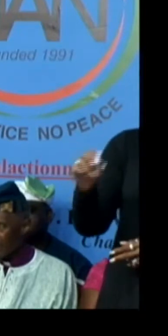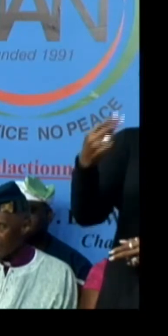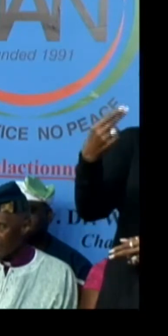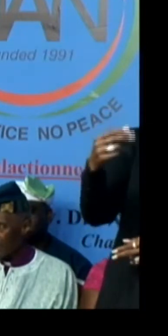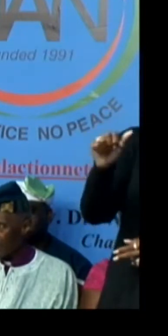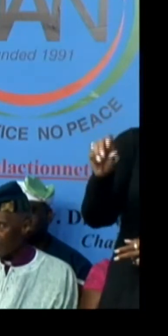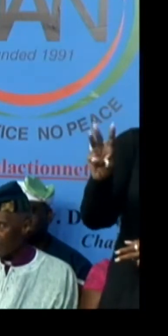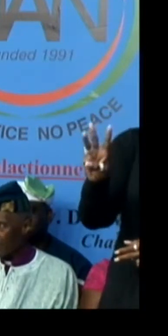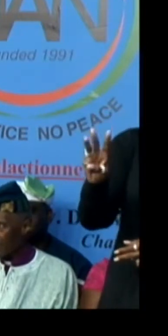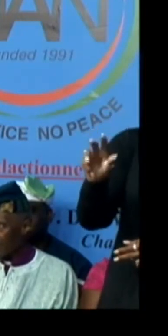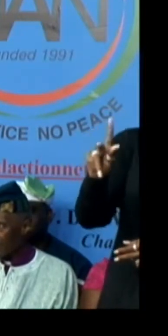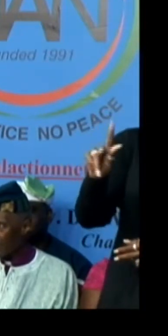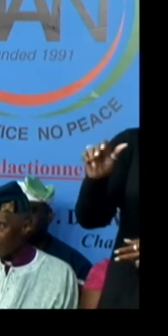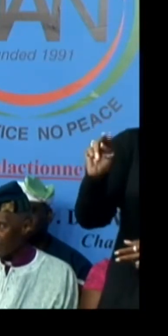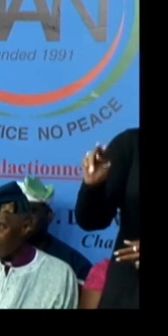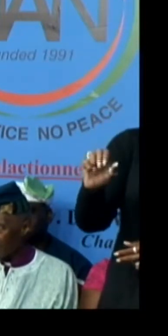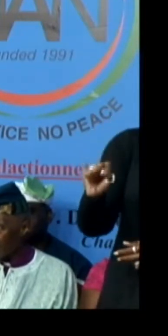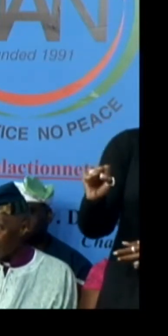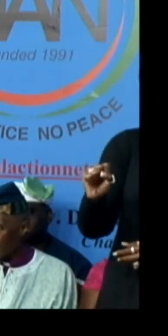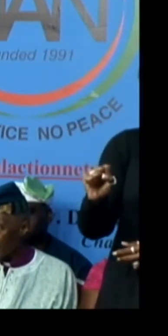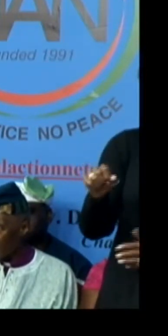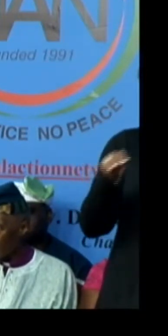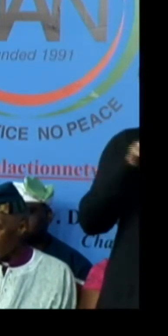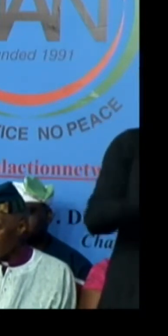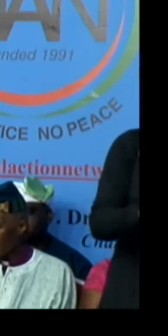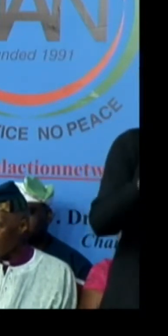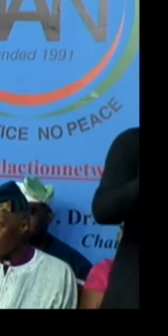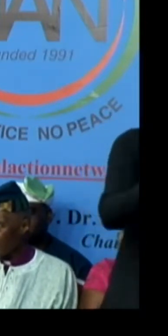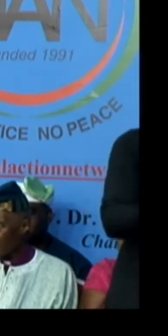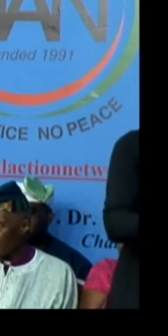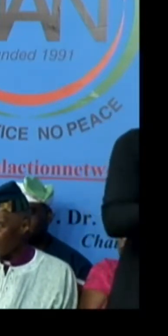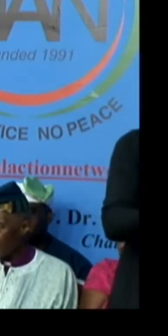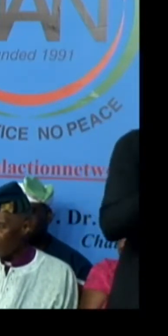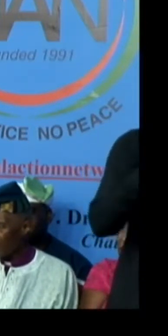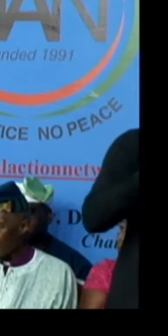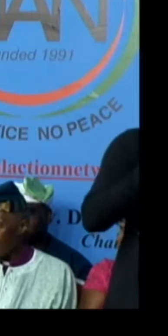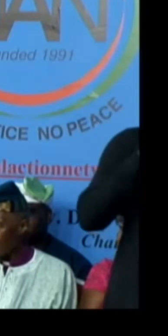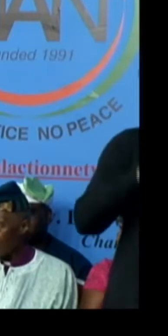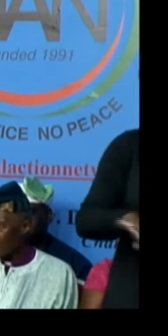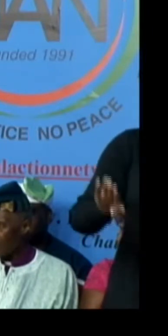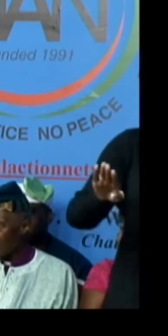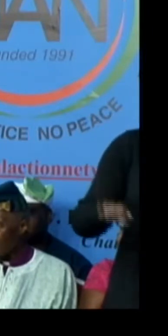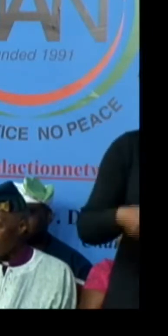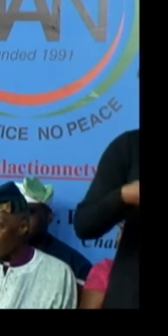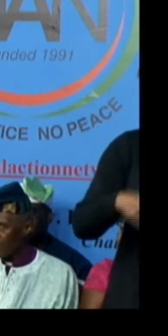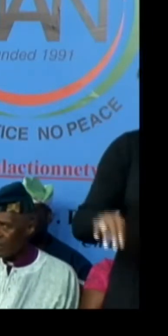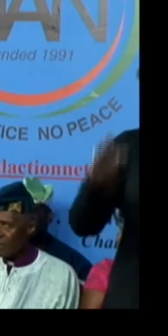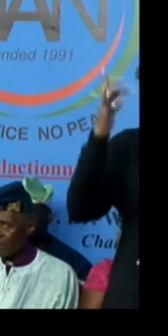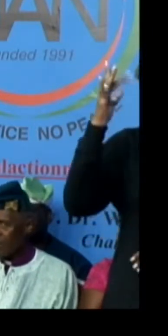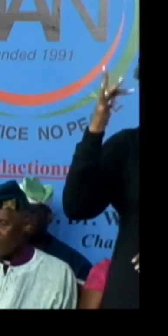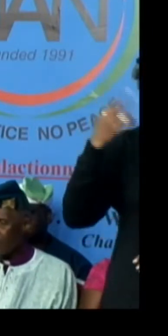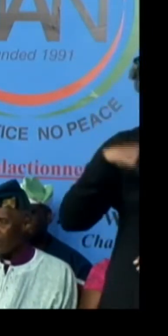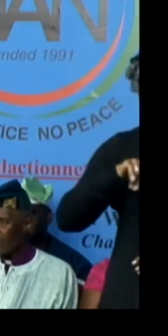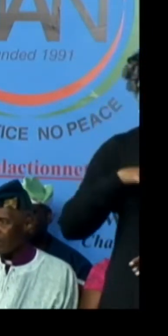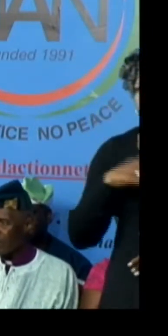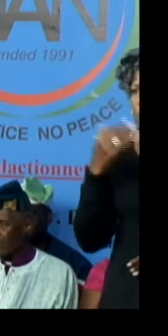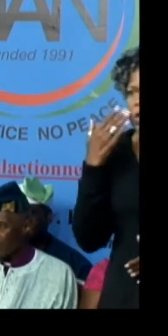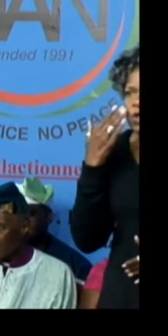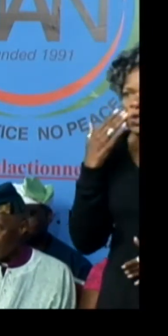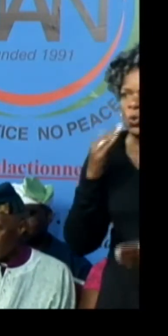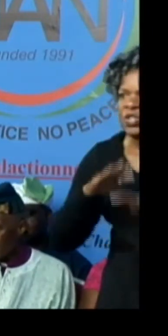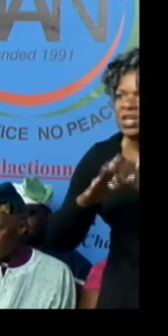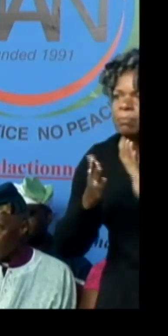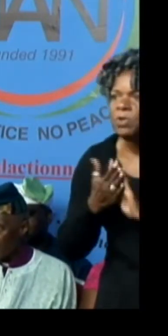march? Because we said the folk in the neighborhood know who did it. There was a mob out there and we wanted to put pressure on